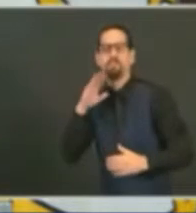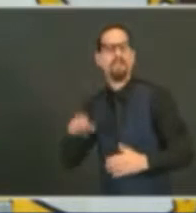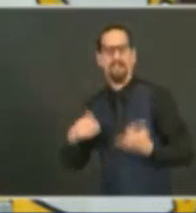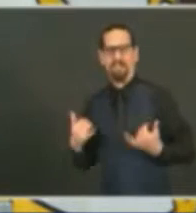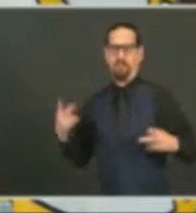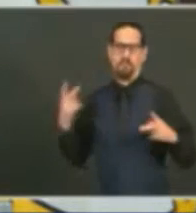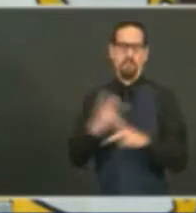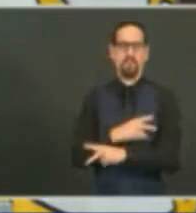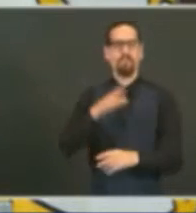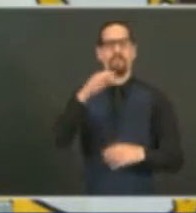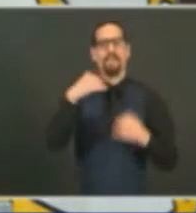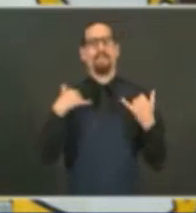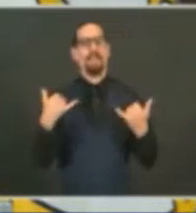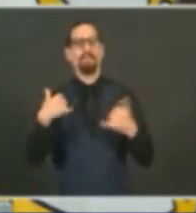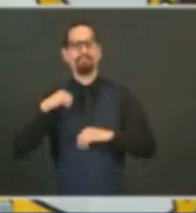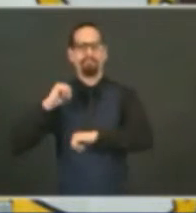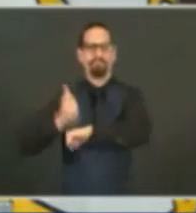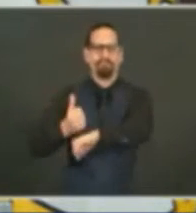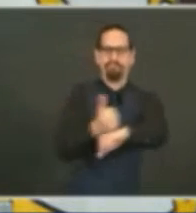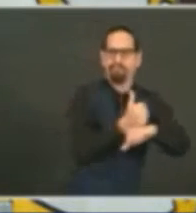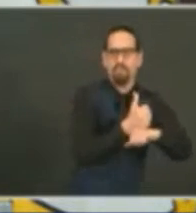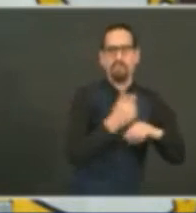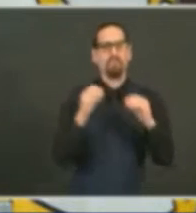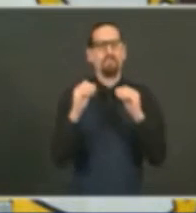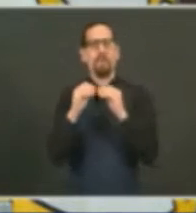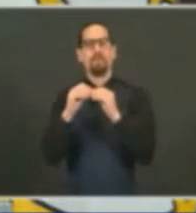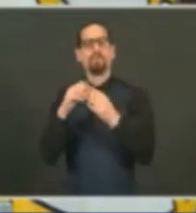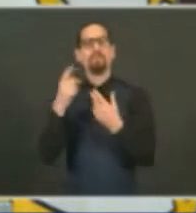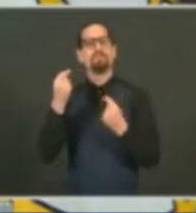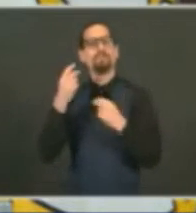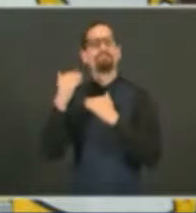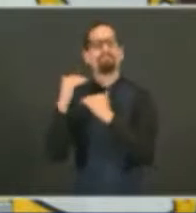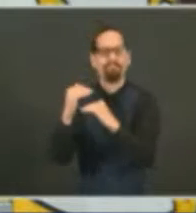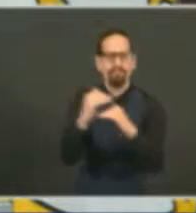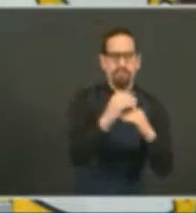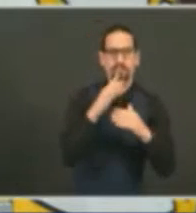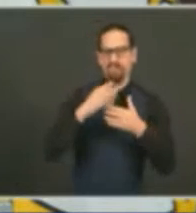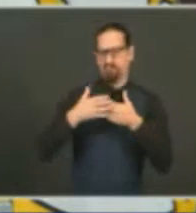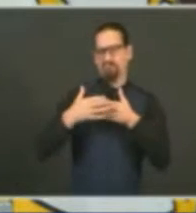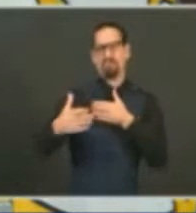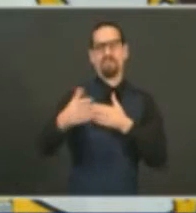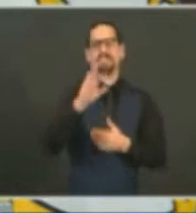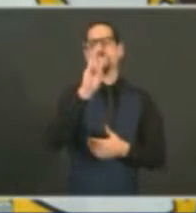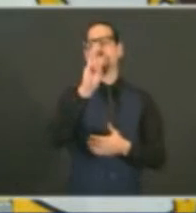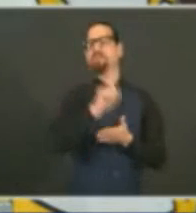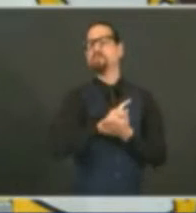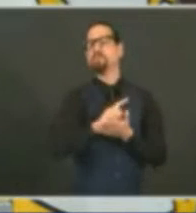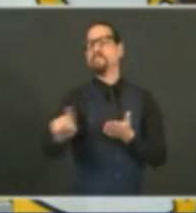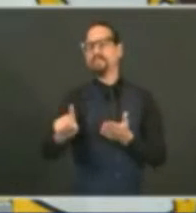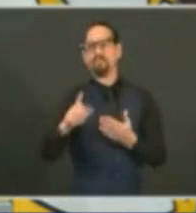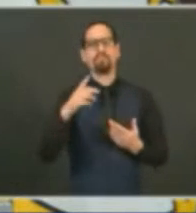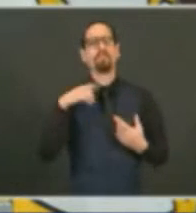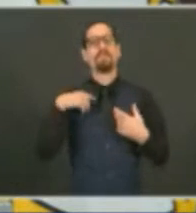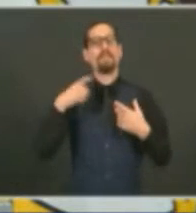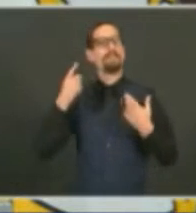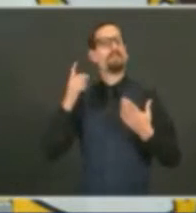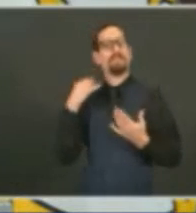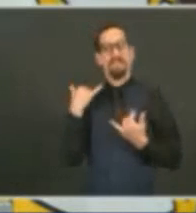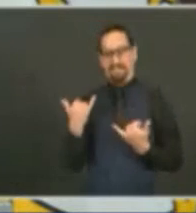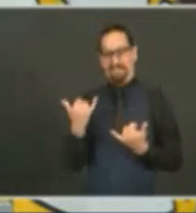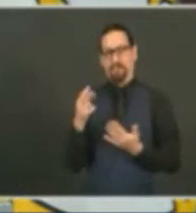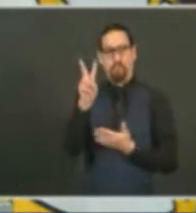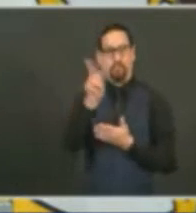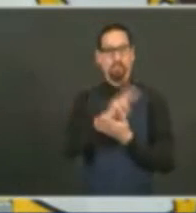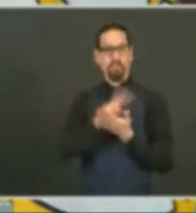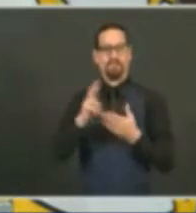6 weeks, and why I decided it was necessary to begin a 2-week pause that began on